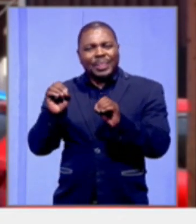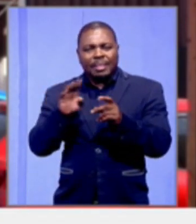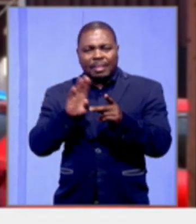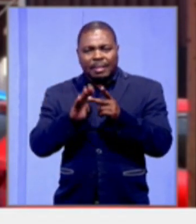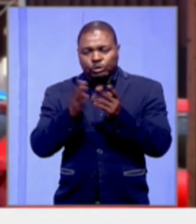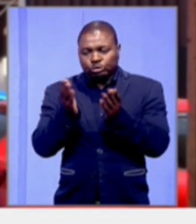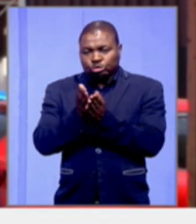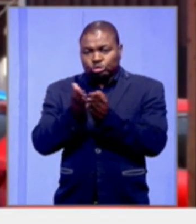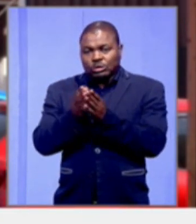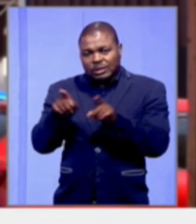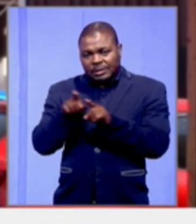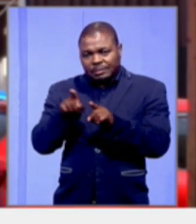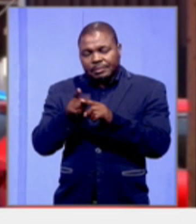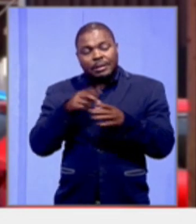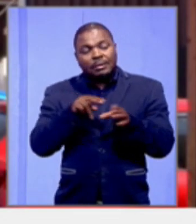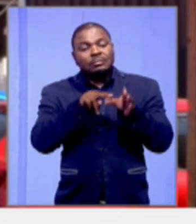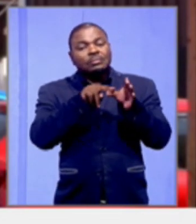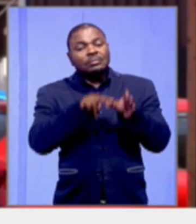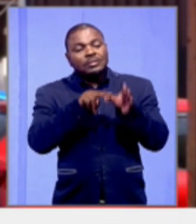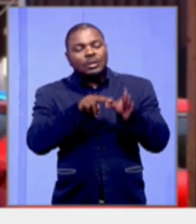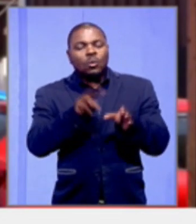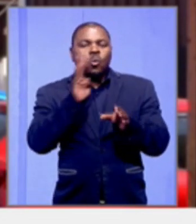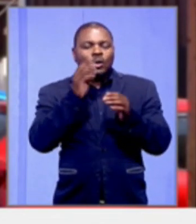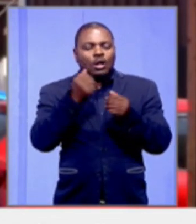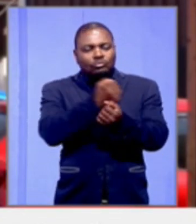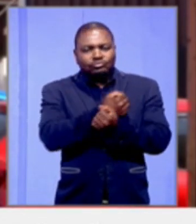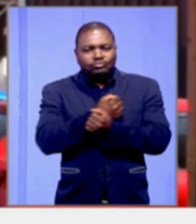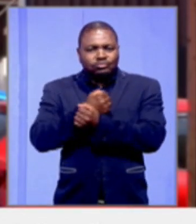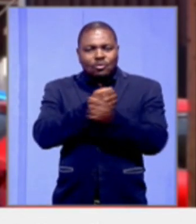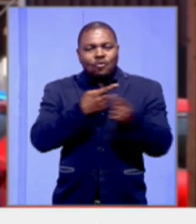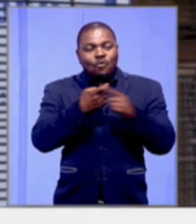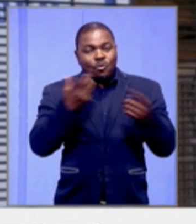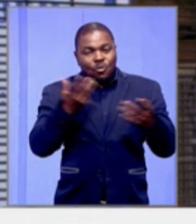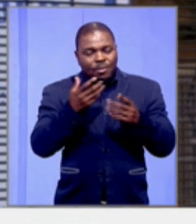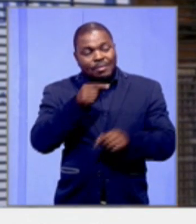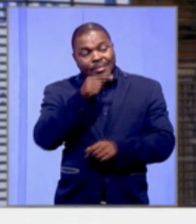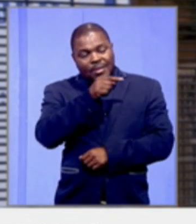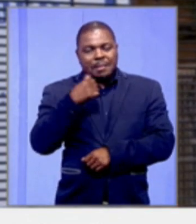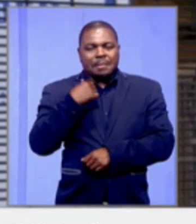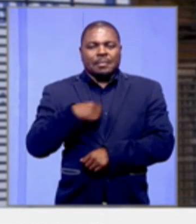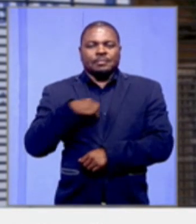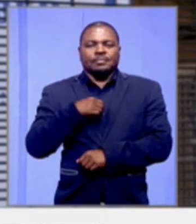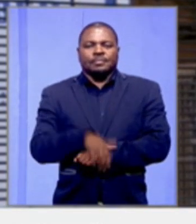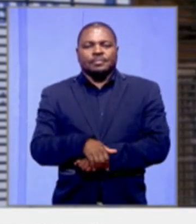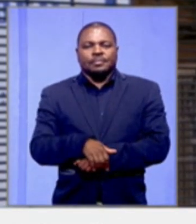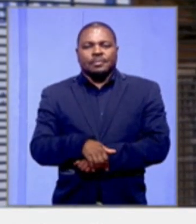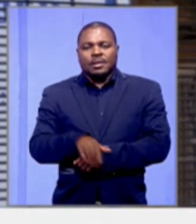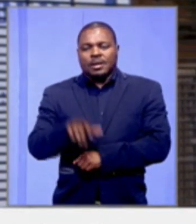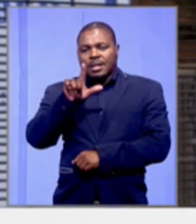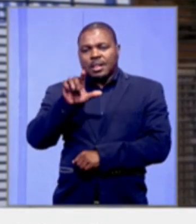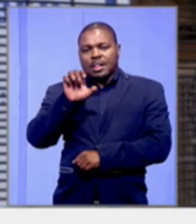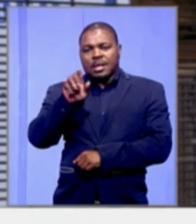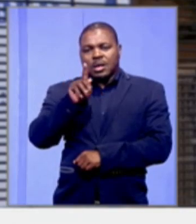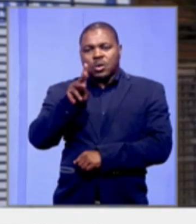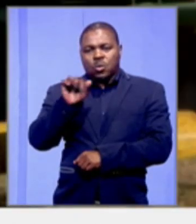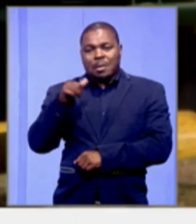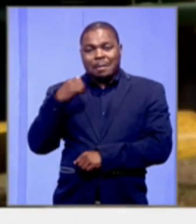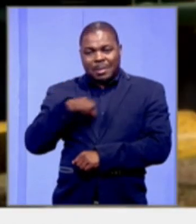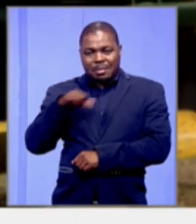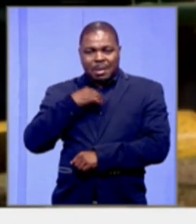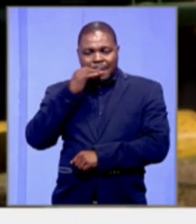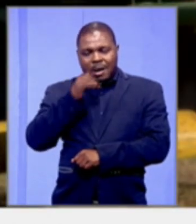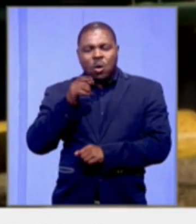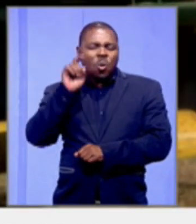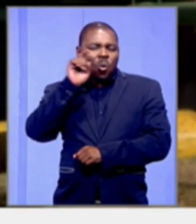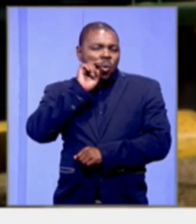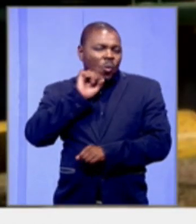school sometimes relies on the water tankers that are provided by the municipality. Masepala wa selegae wa Lekwa o re go tsofala ga manane